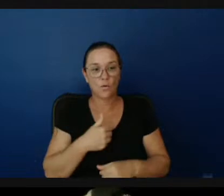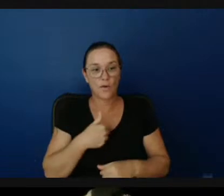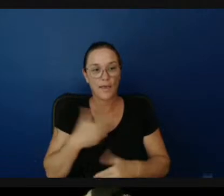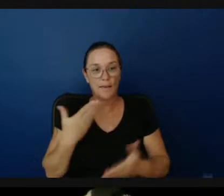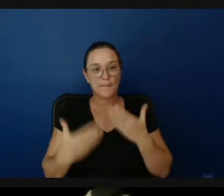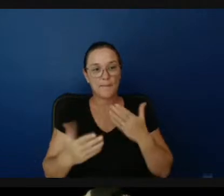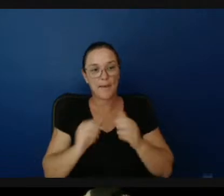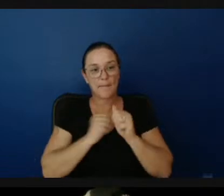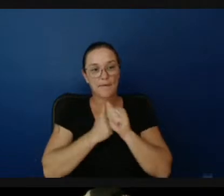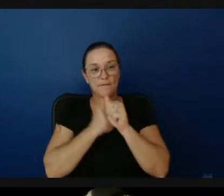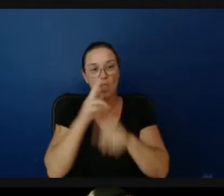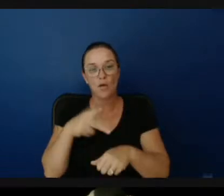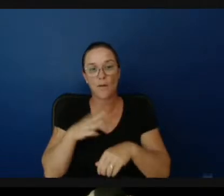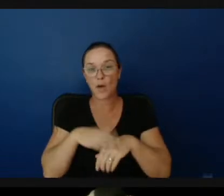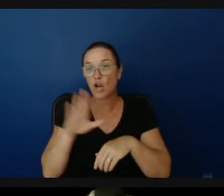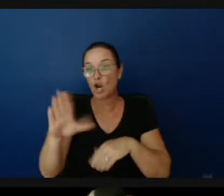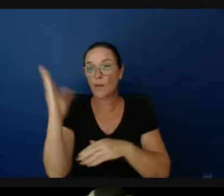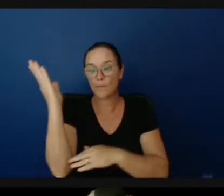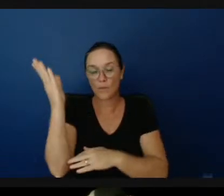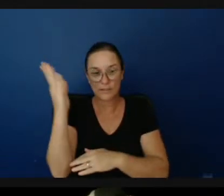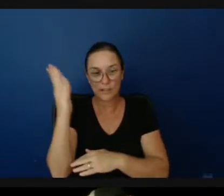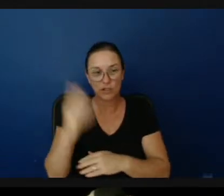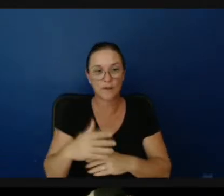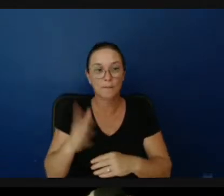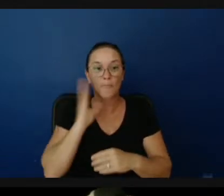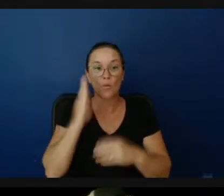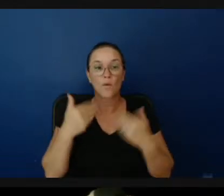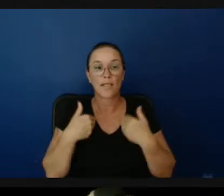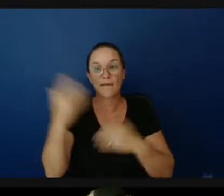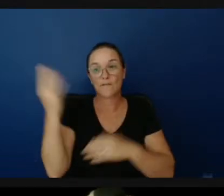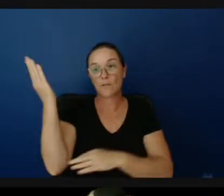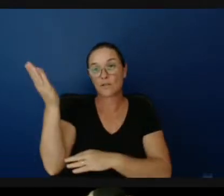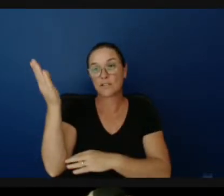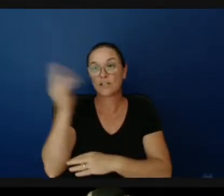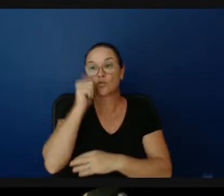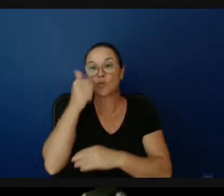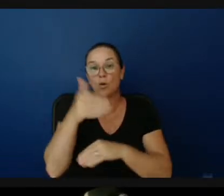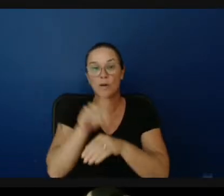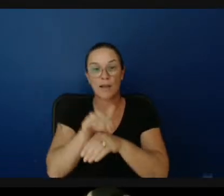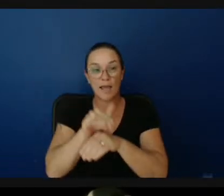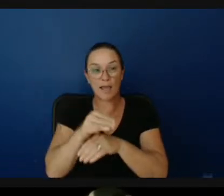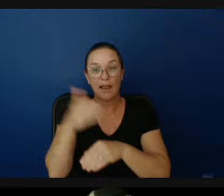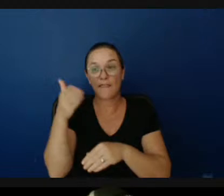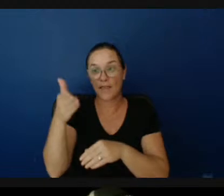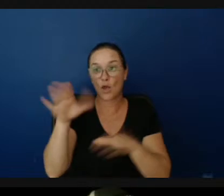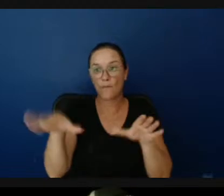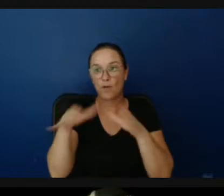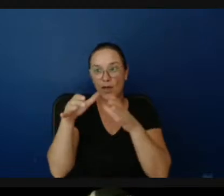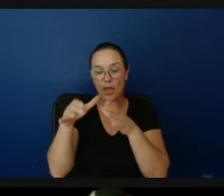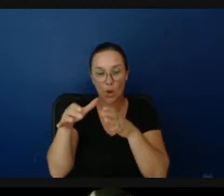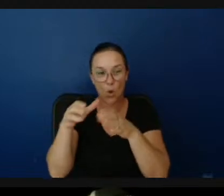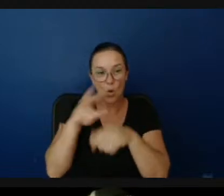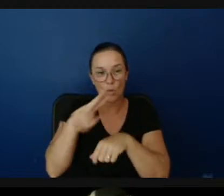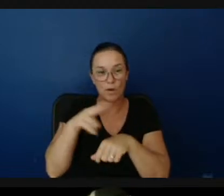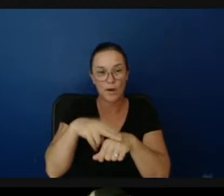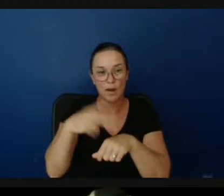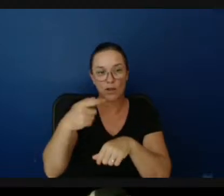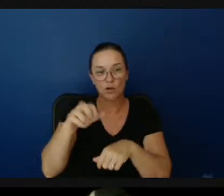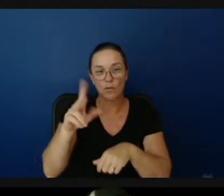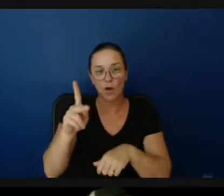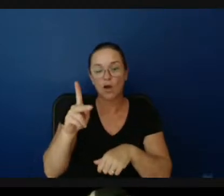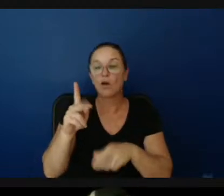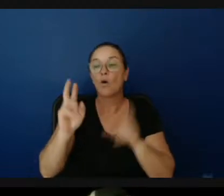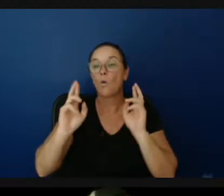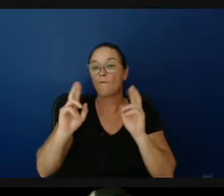up on Katie's presentation and your comment there, there is going to be a talk tomorrow night in Volcano, which we hope to live stream for you